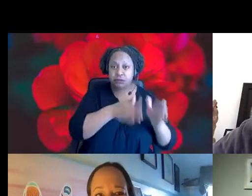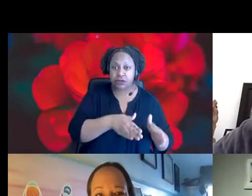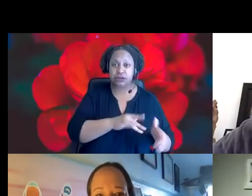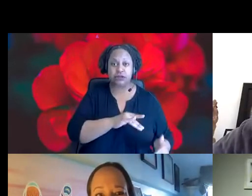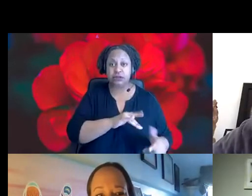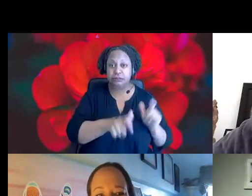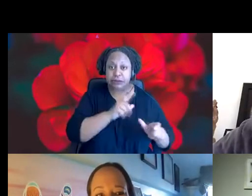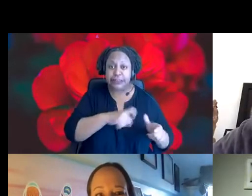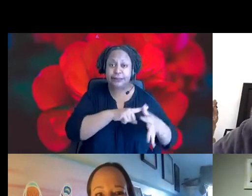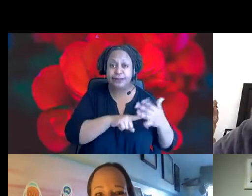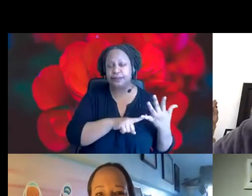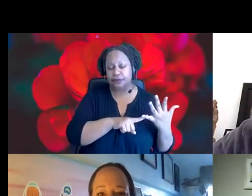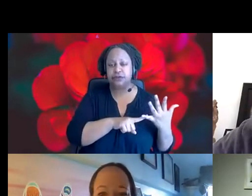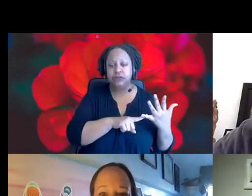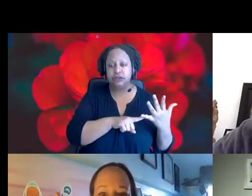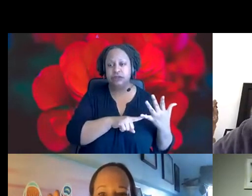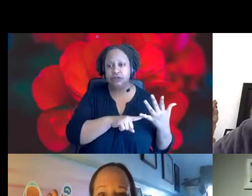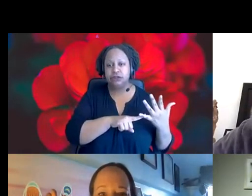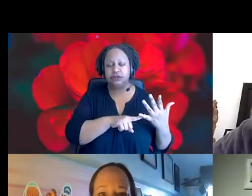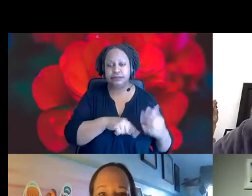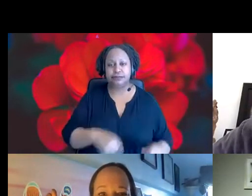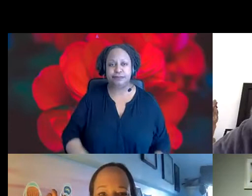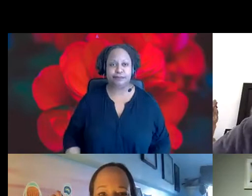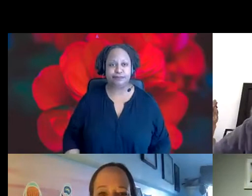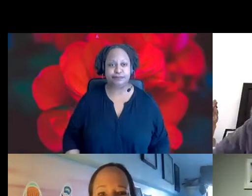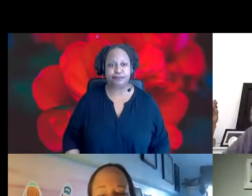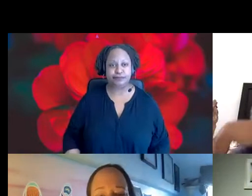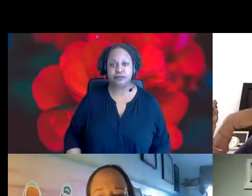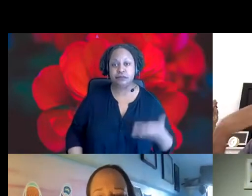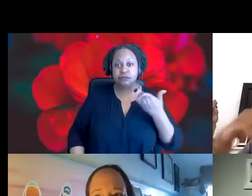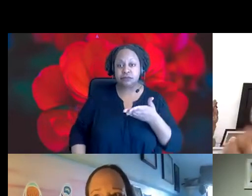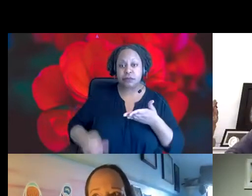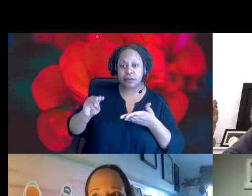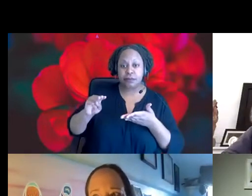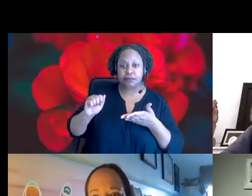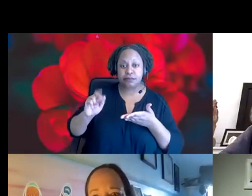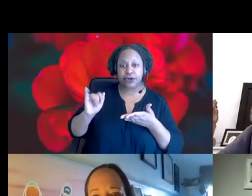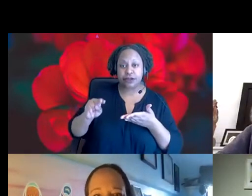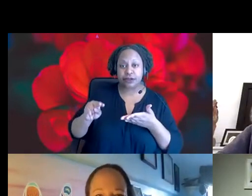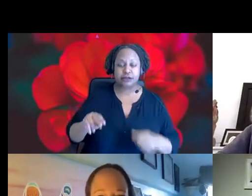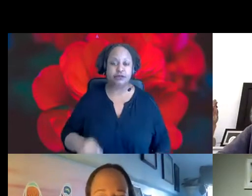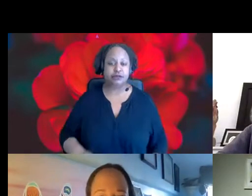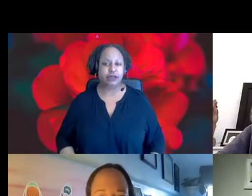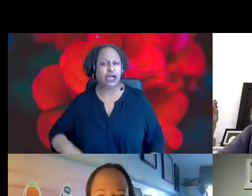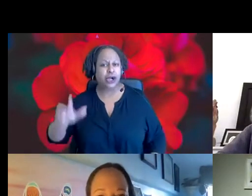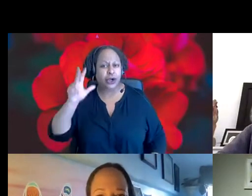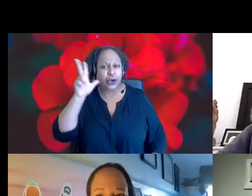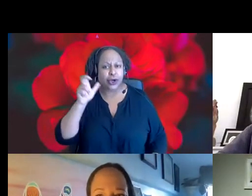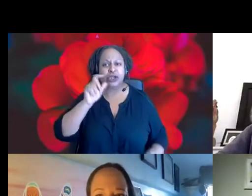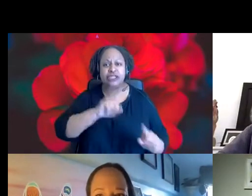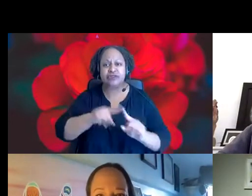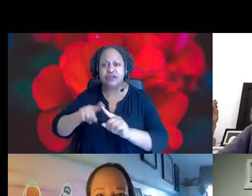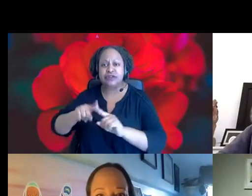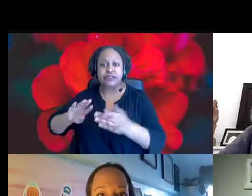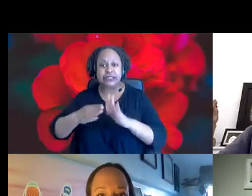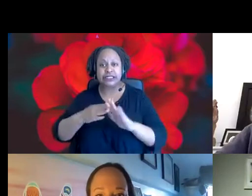people need. Yes. That. Oh, please, Marion. I've been hearing that cities are emptying as